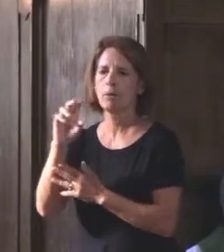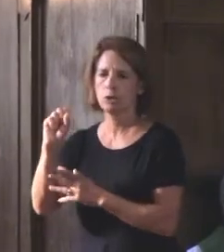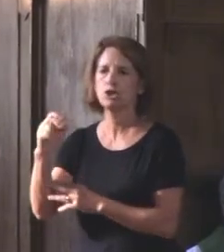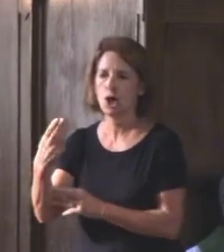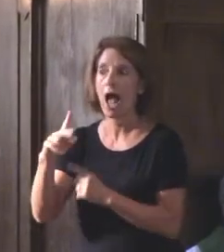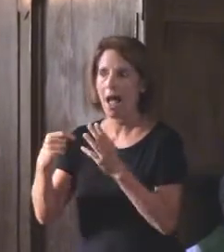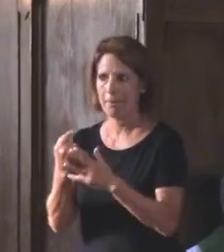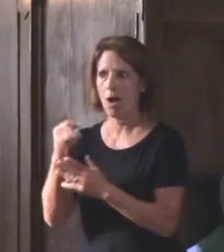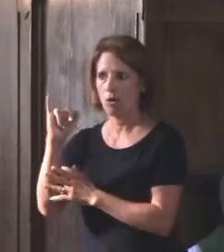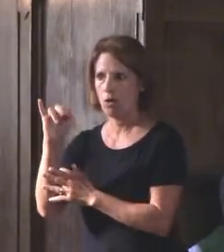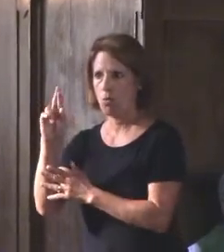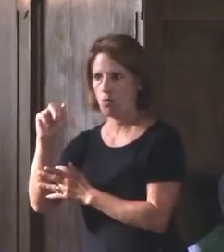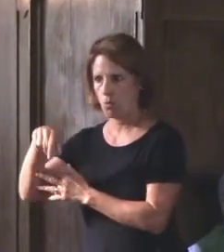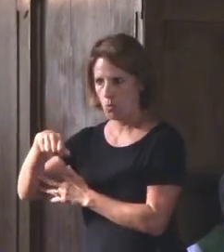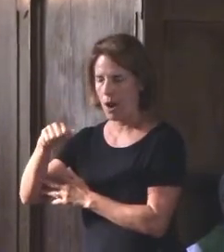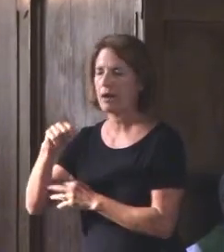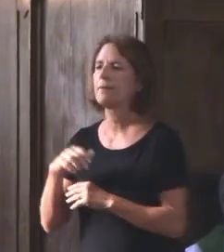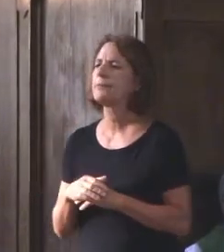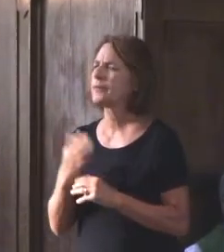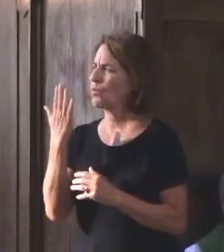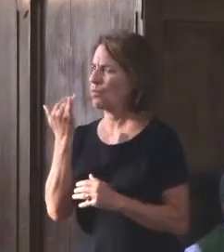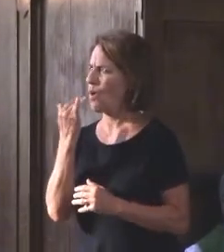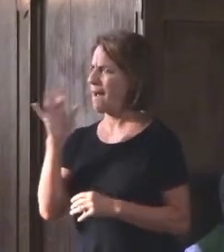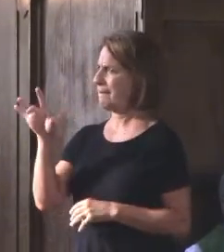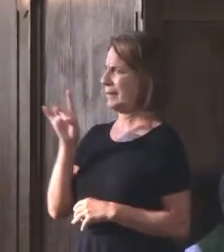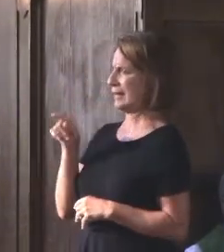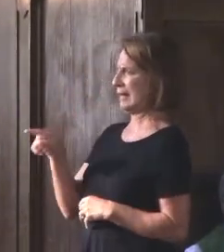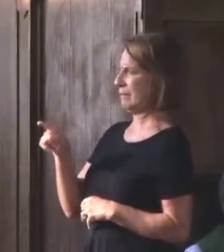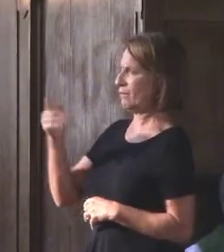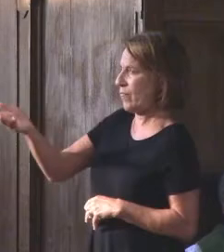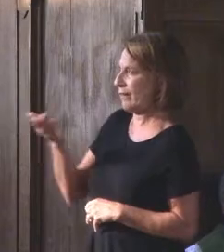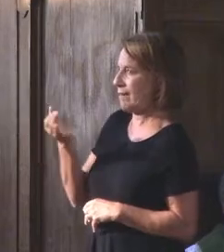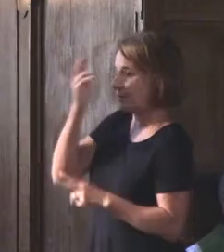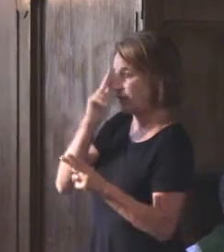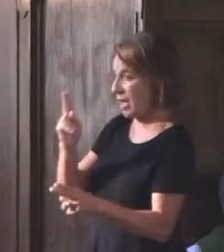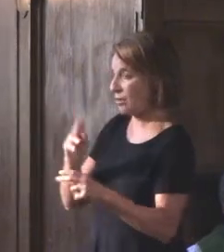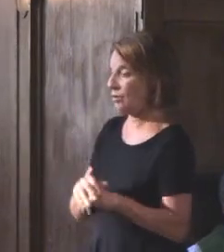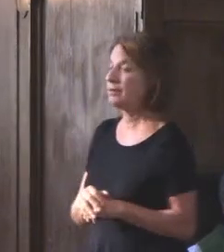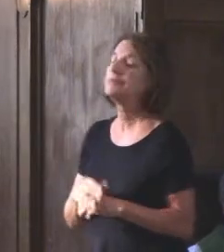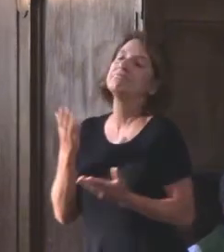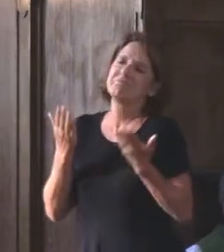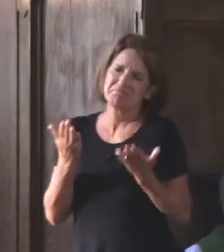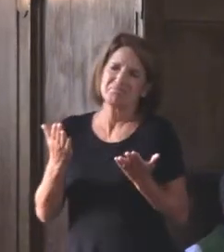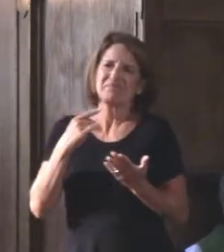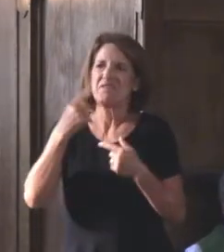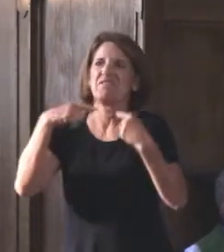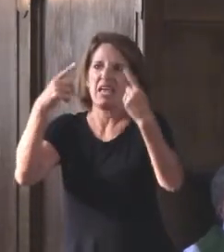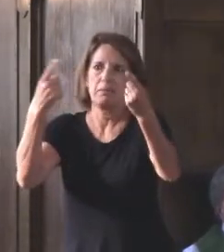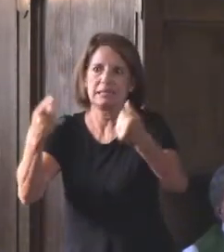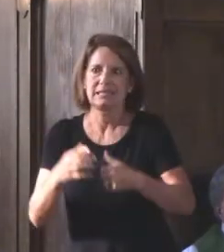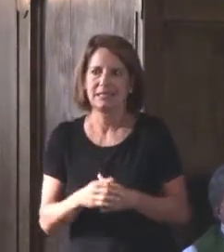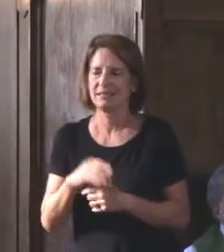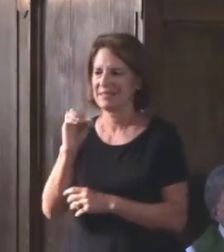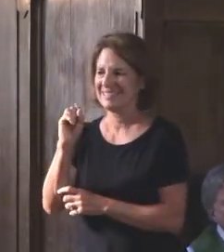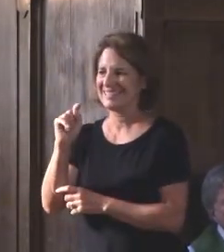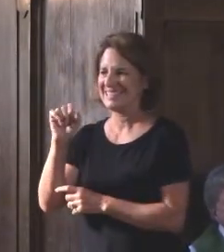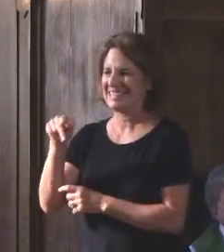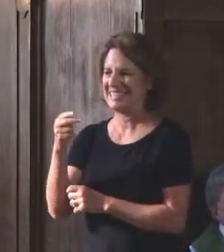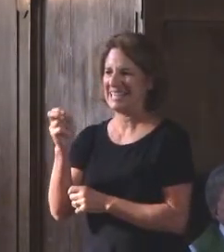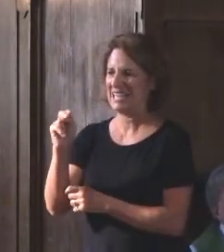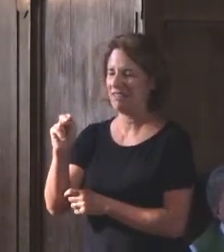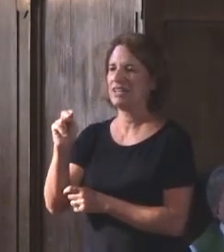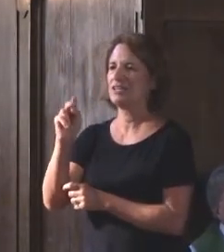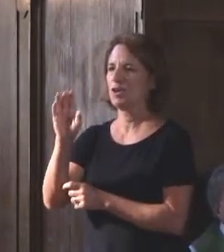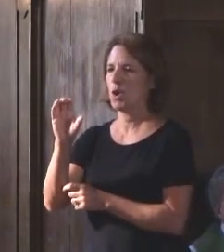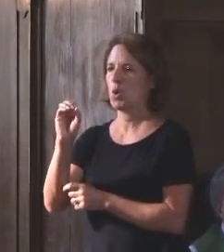So why was he the pick for the guest of honor? Well, probably because of his notoriety at the time. Of course, he was wildly popular. He